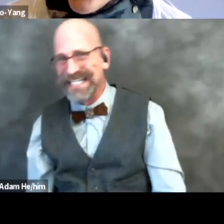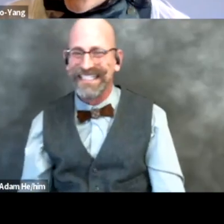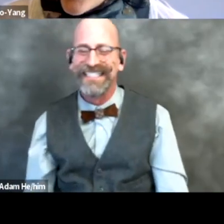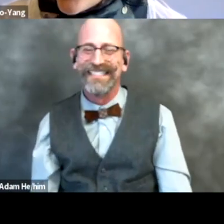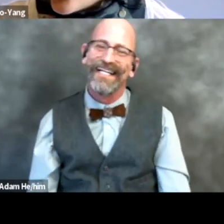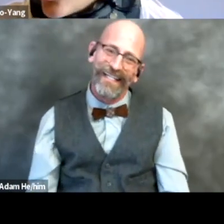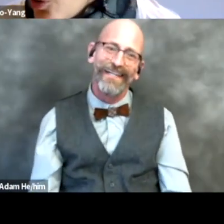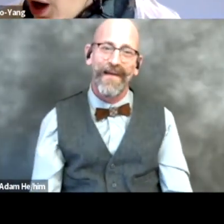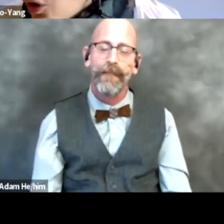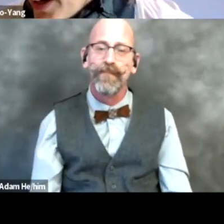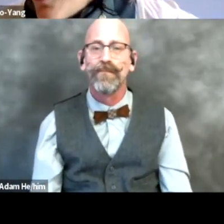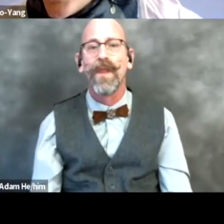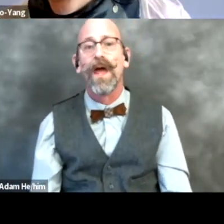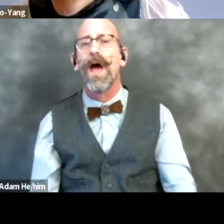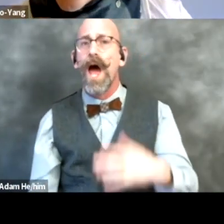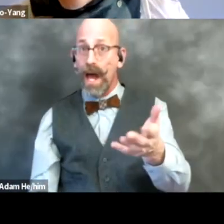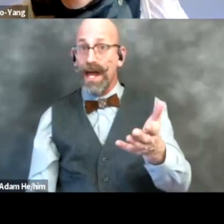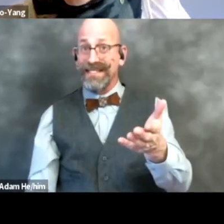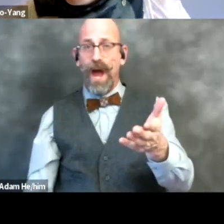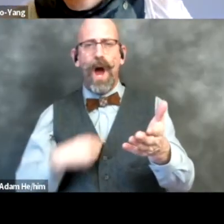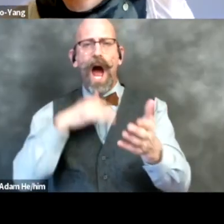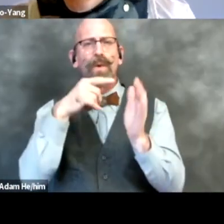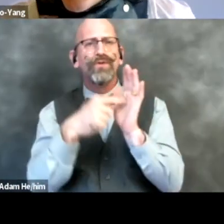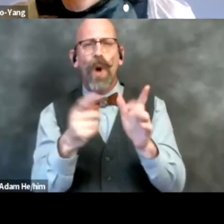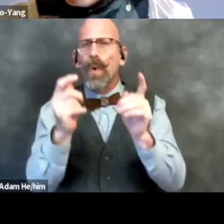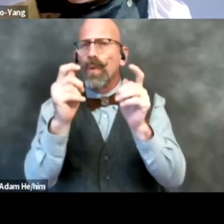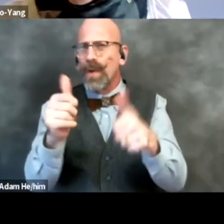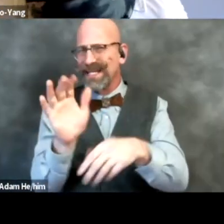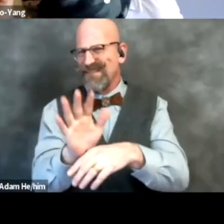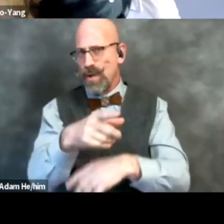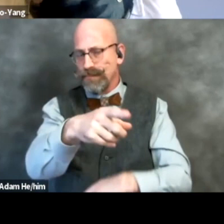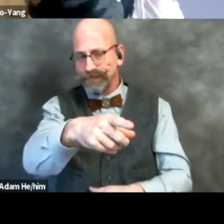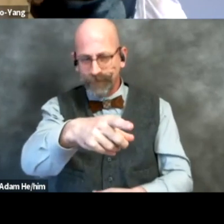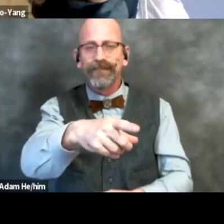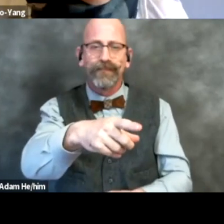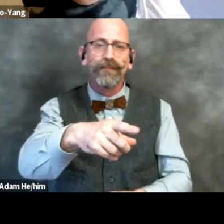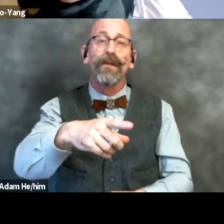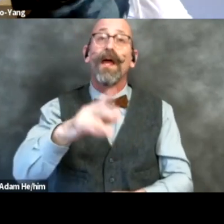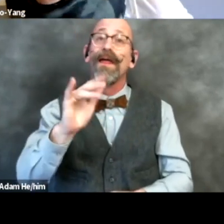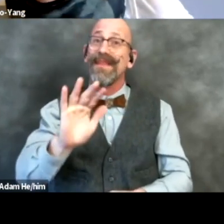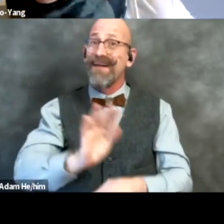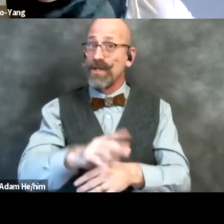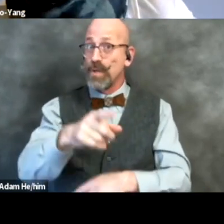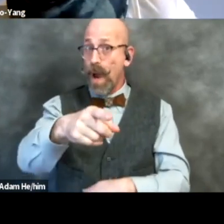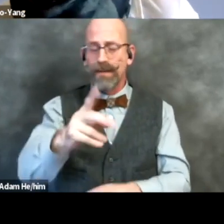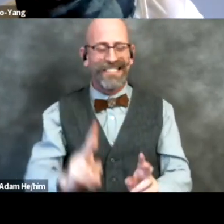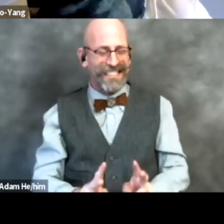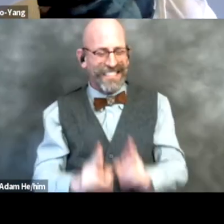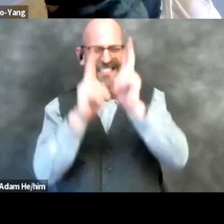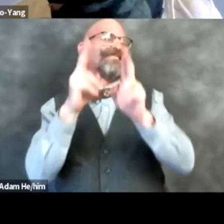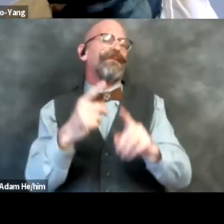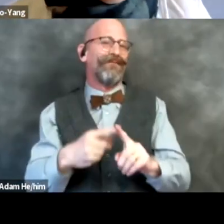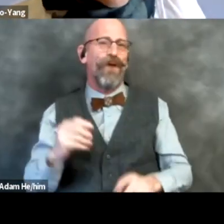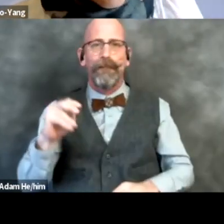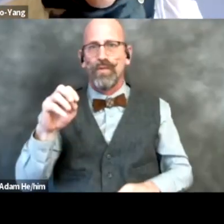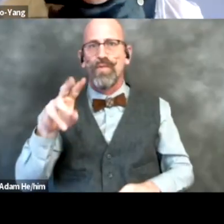So I'm gonna show a quick video right now of a little segment from a NOVA episode in which our work